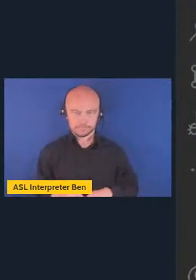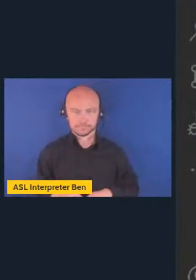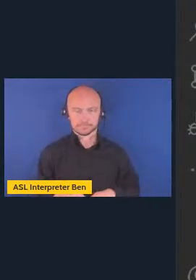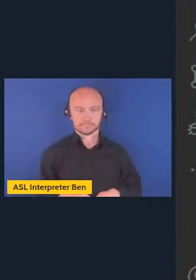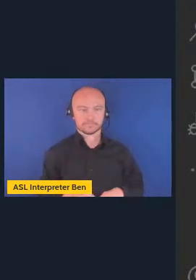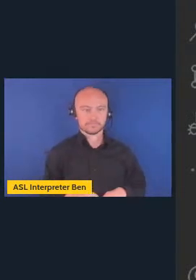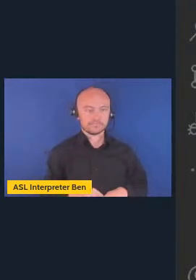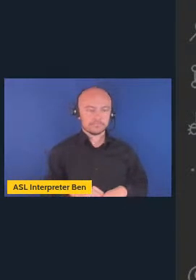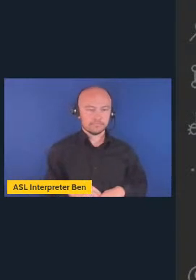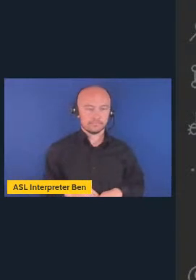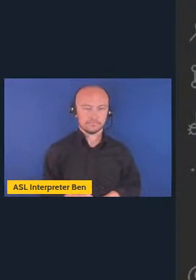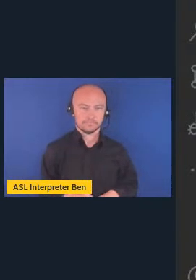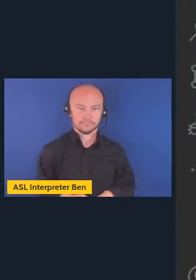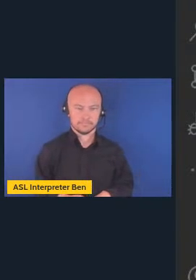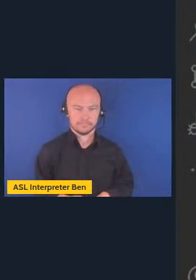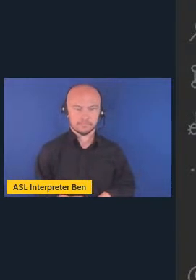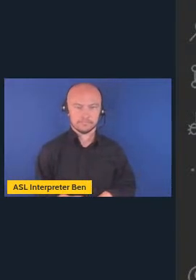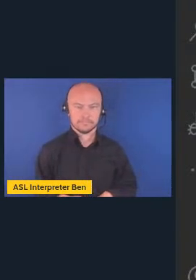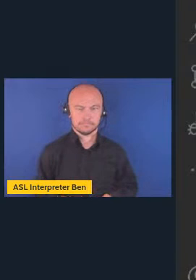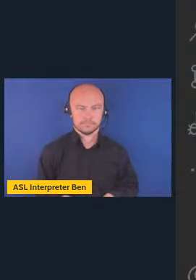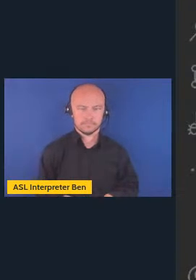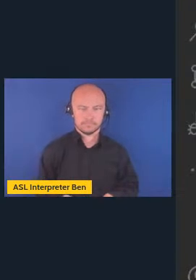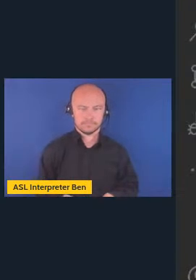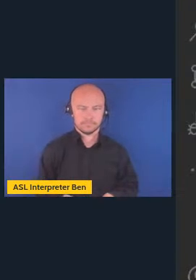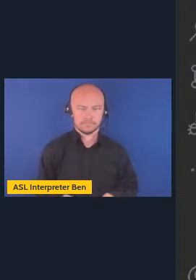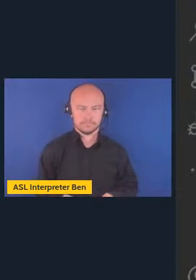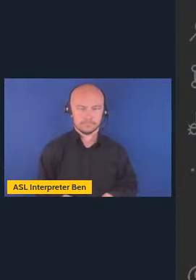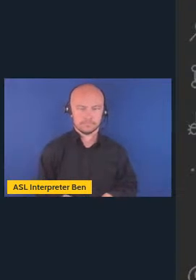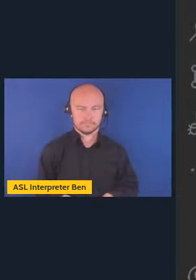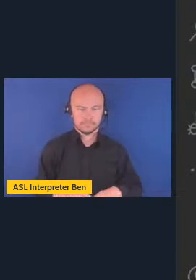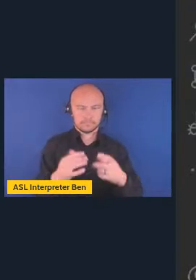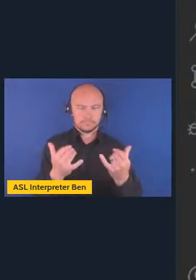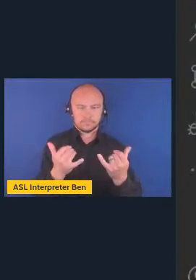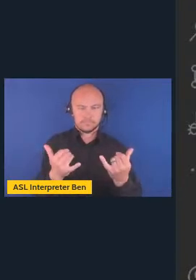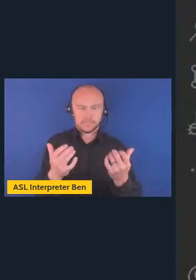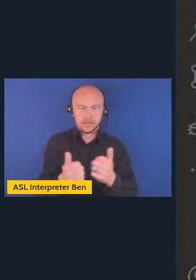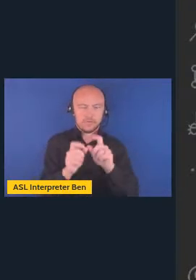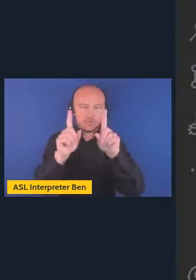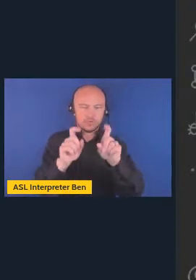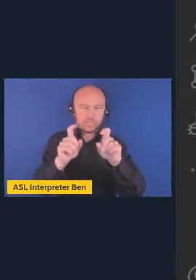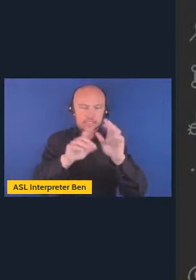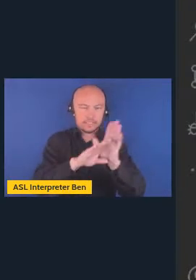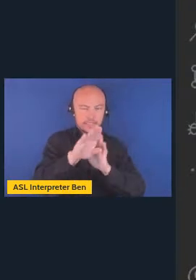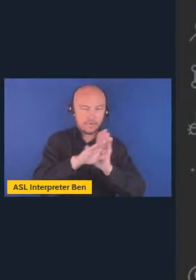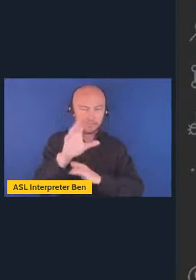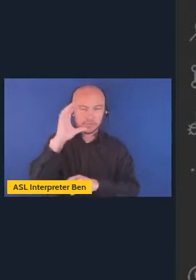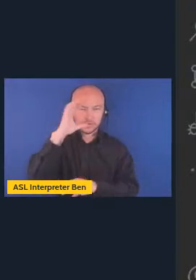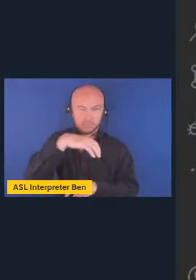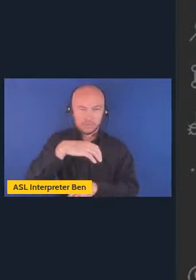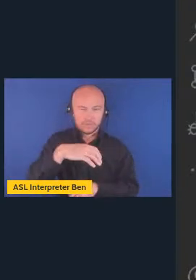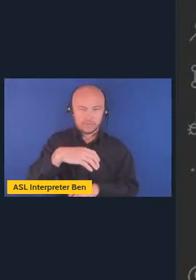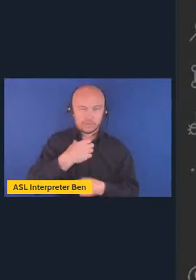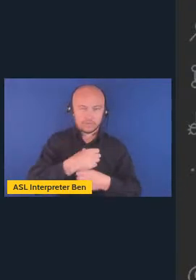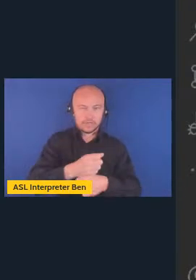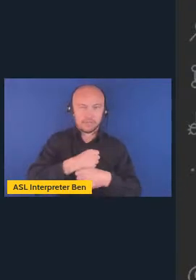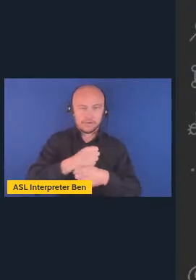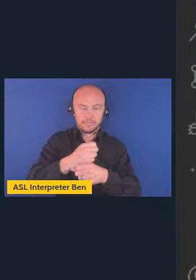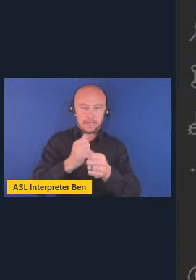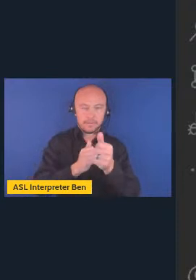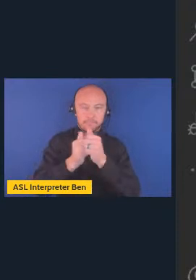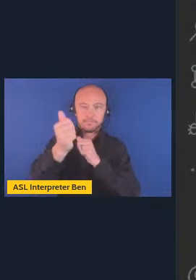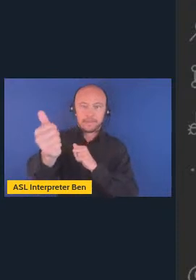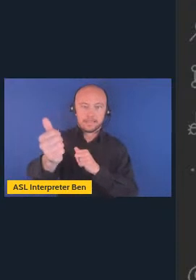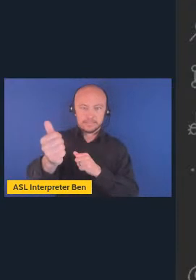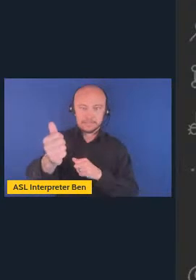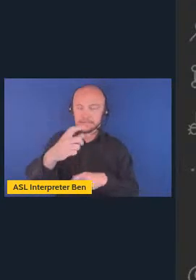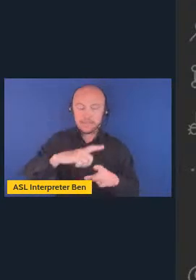And now I'm gonna do something that people do in test-driven development. It's kind of weird. I'm just gonna make the test pass in the most